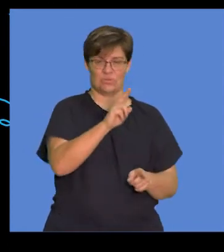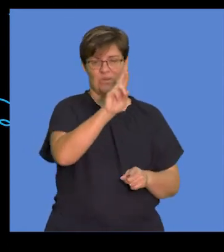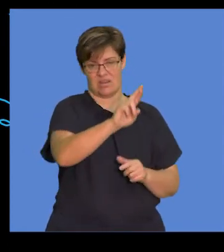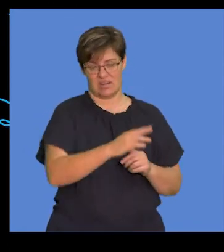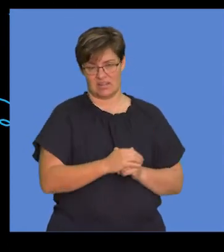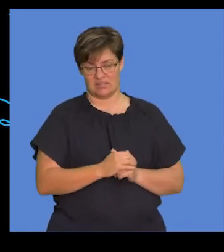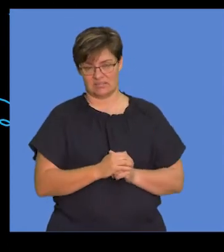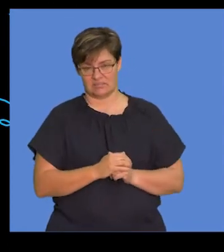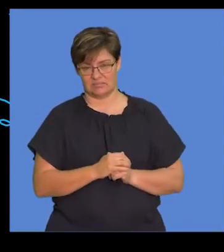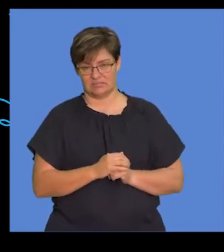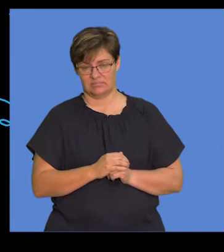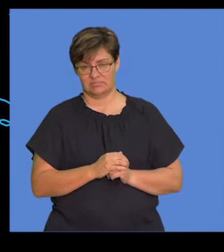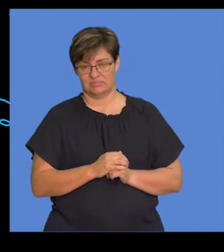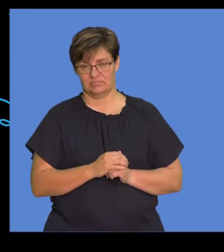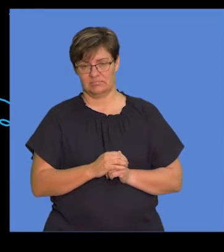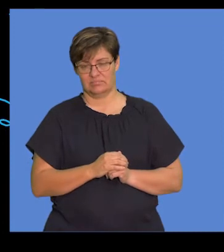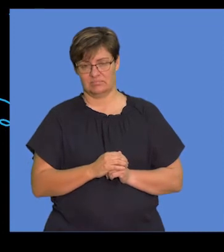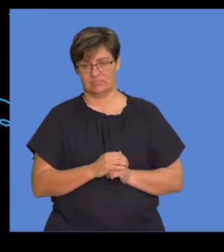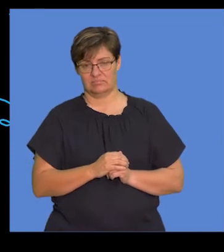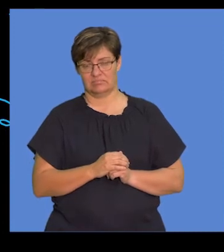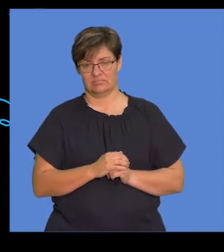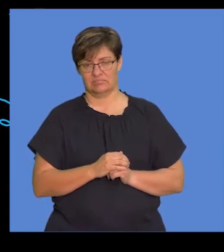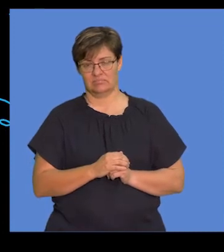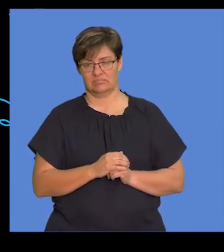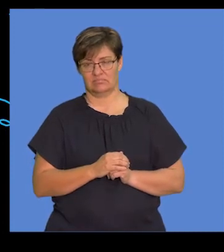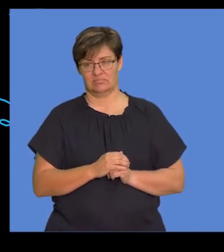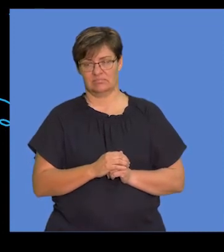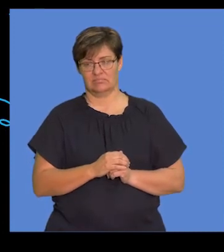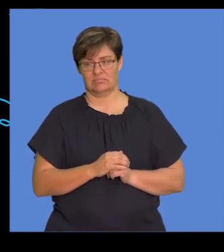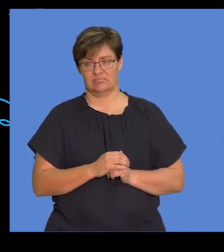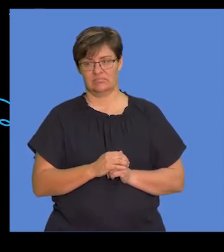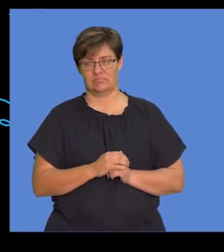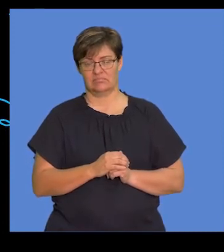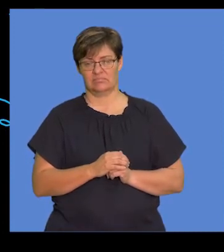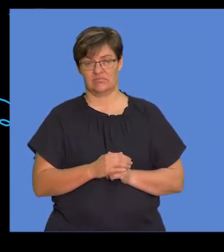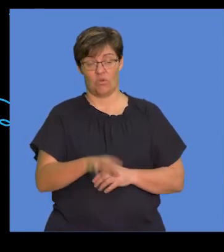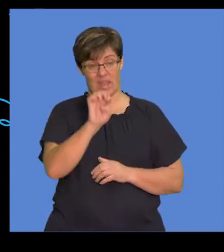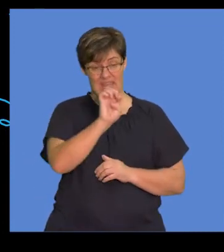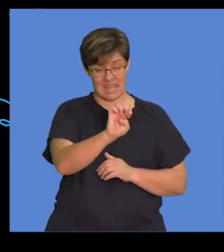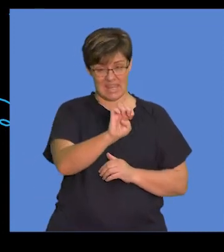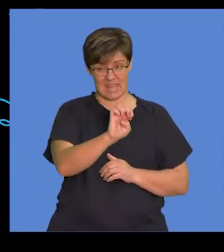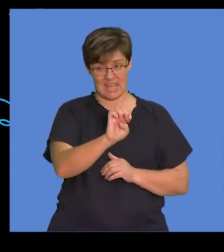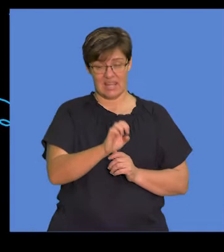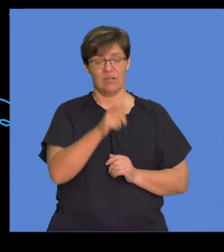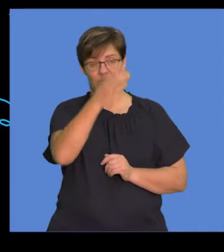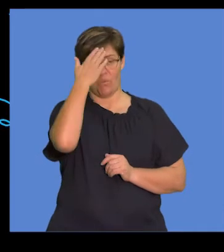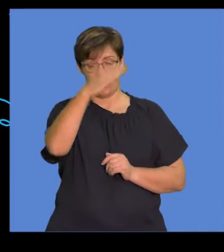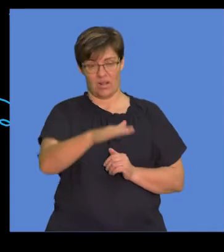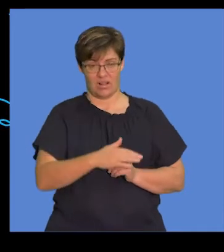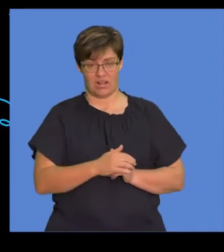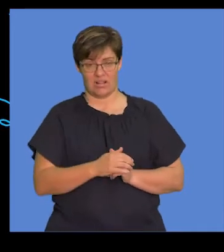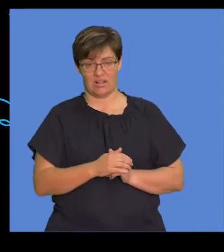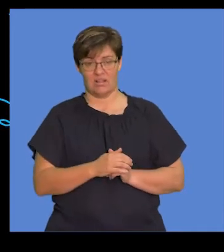than, actually is less resistance than 2R, okay? Now, in terms of